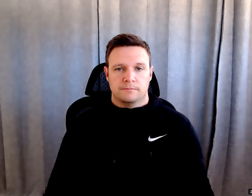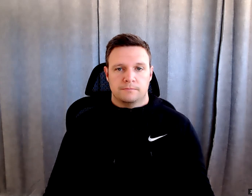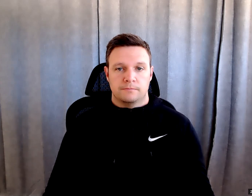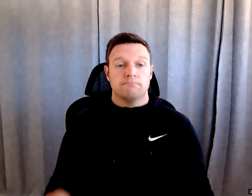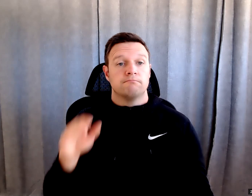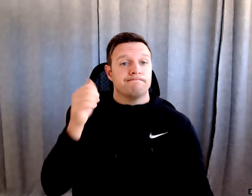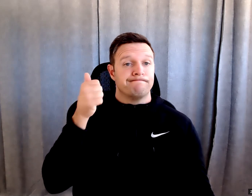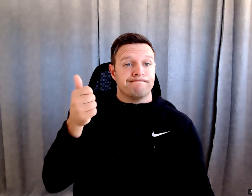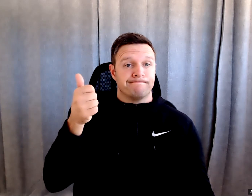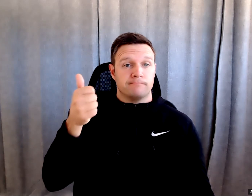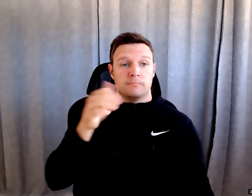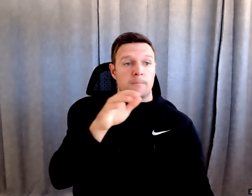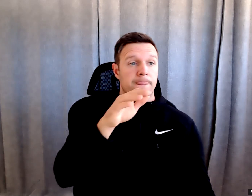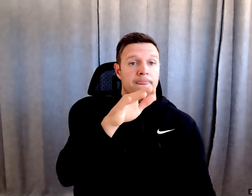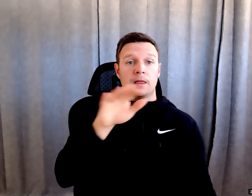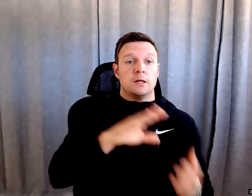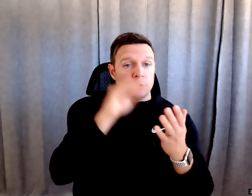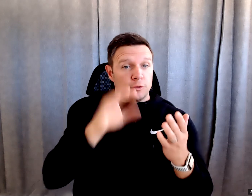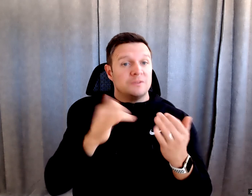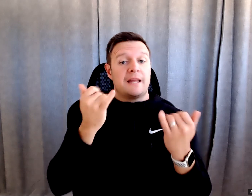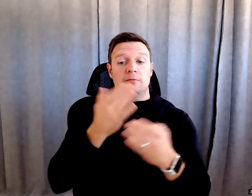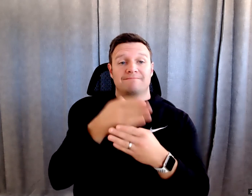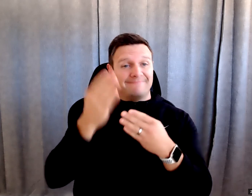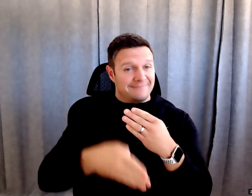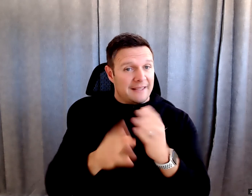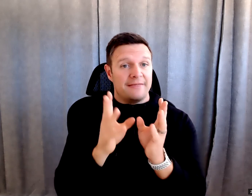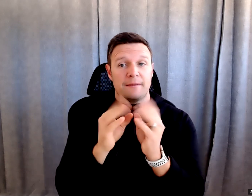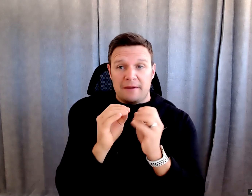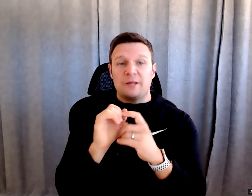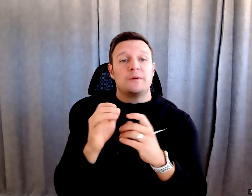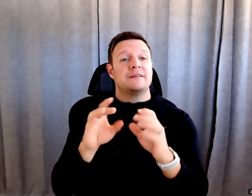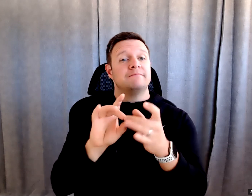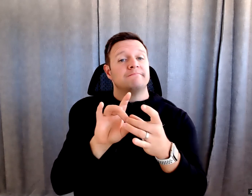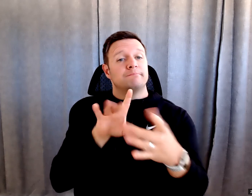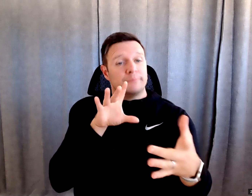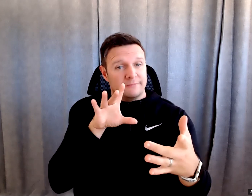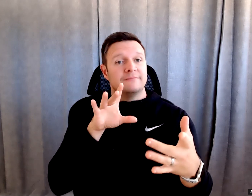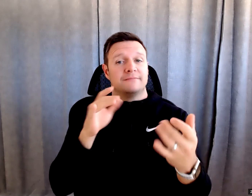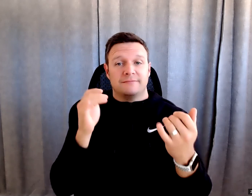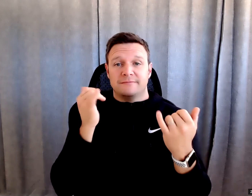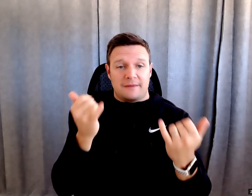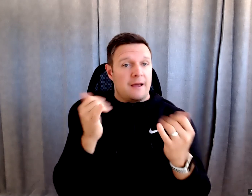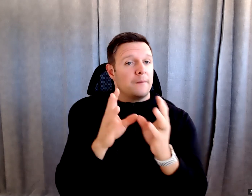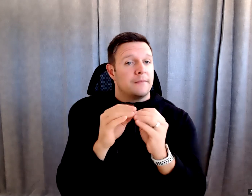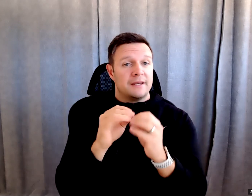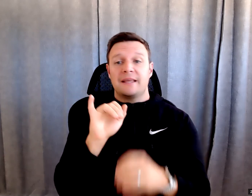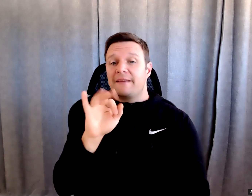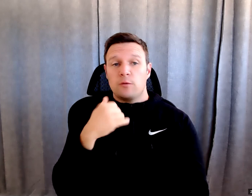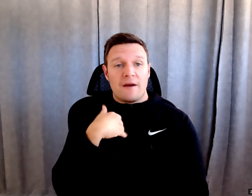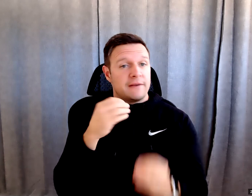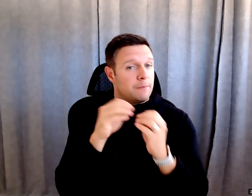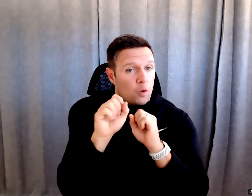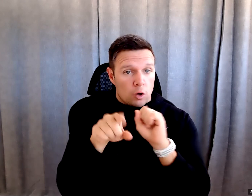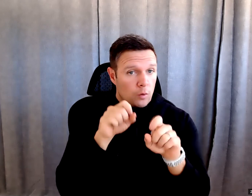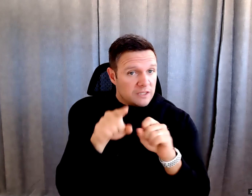Great. So students, this concludes our presentation. You can go ahead and leave this meeting. And if you have any other questions,